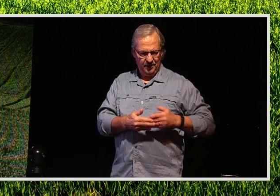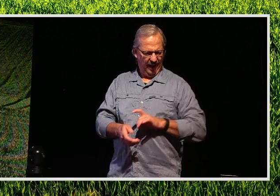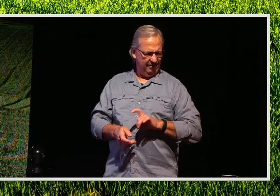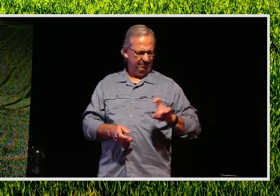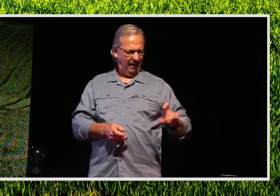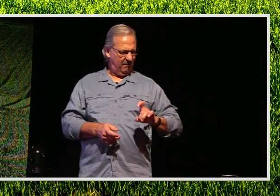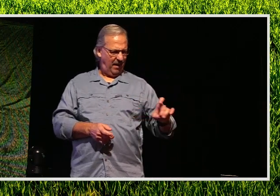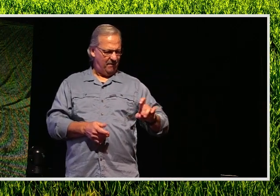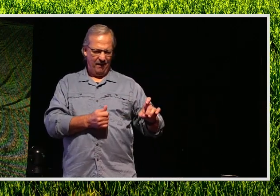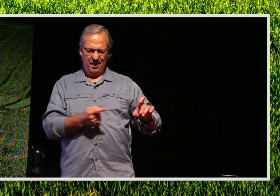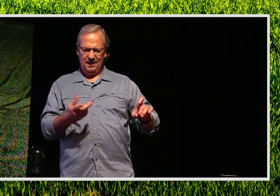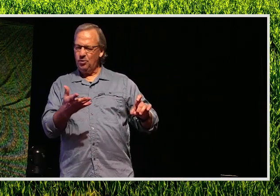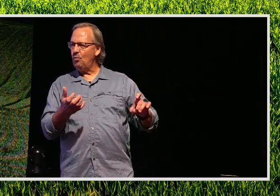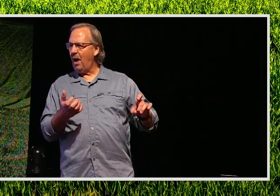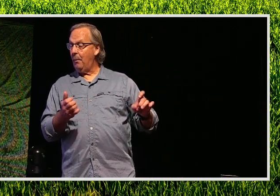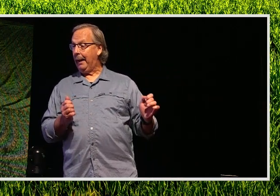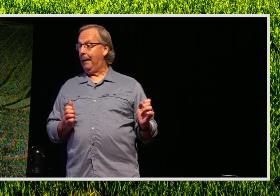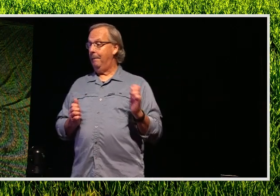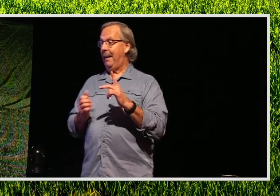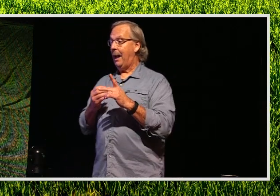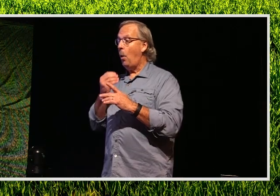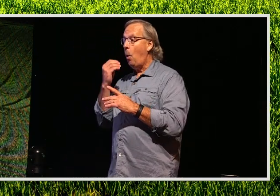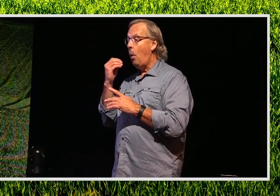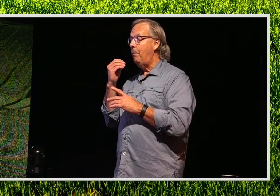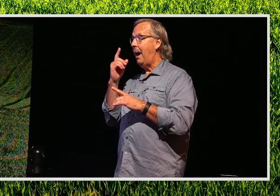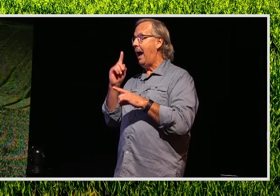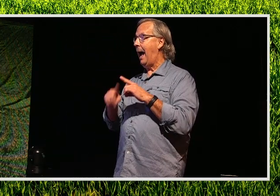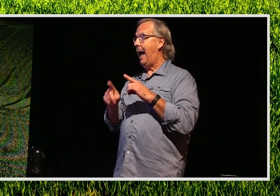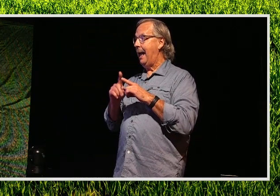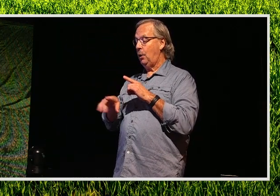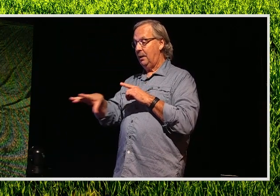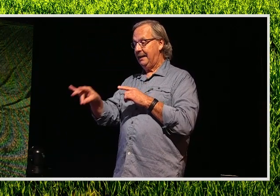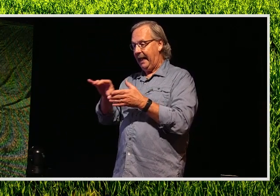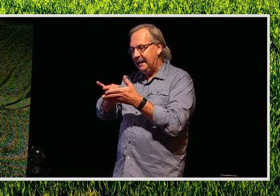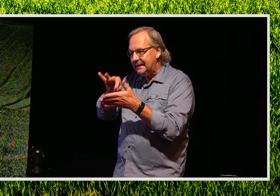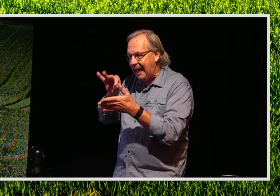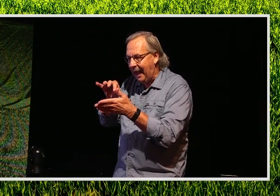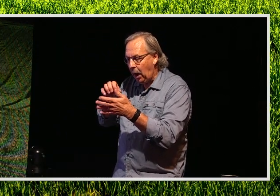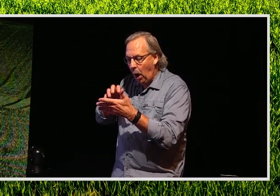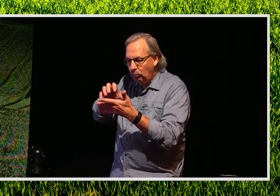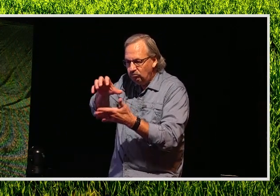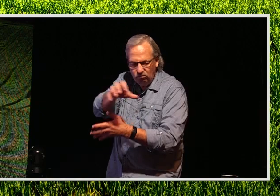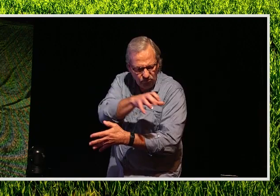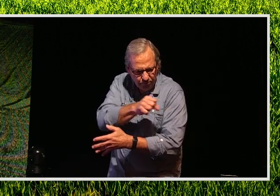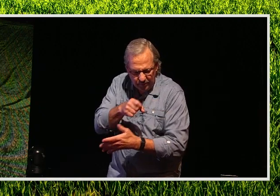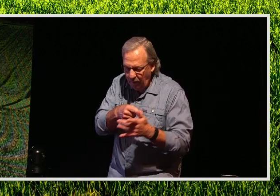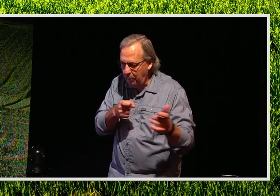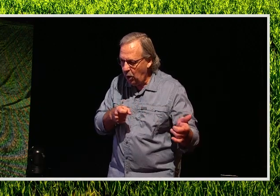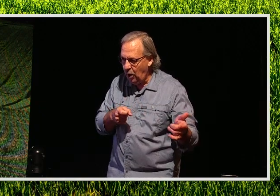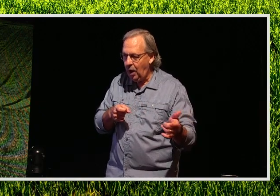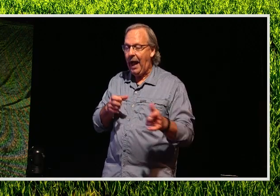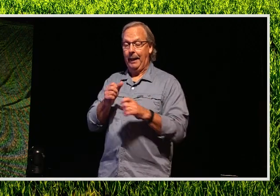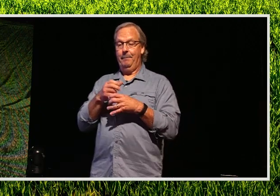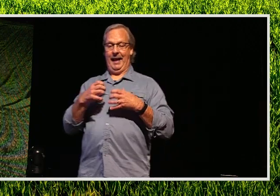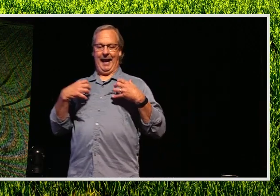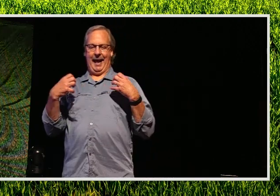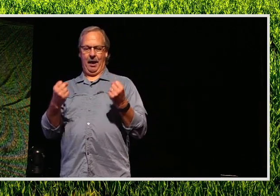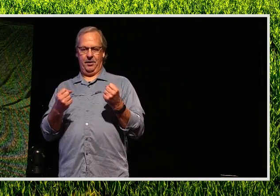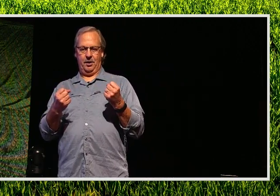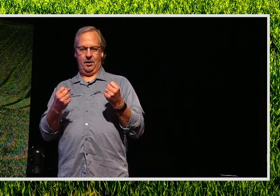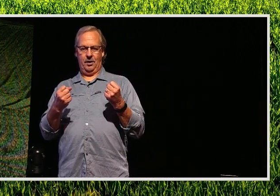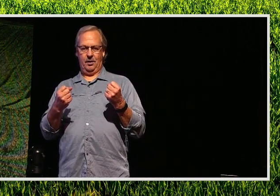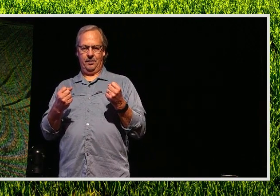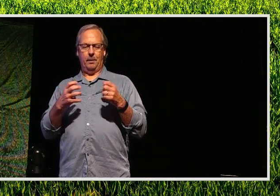wanted. And so when I came back home, I understood that I couldn't take those snacks away from her, but what I could do is make them healthier. And so that was our